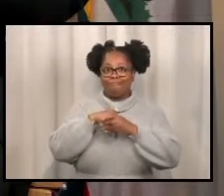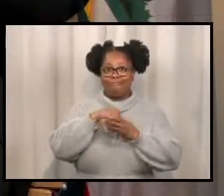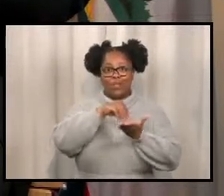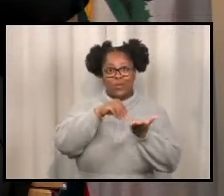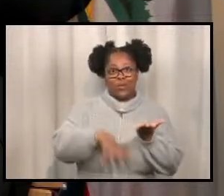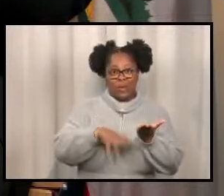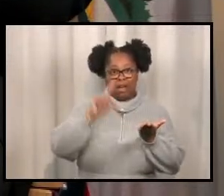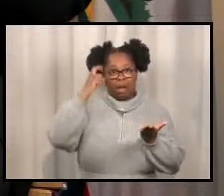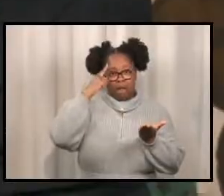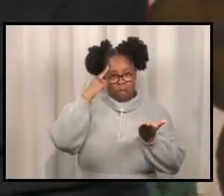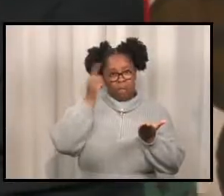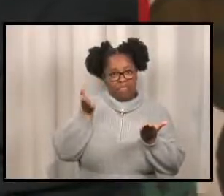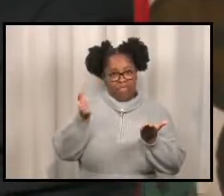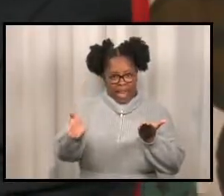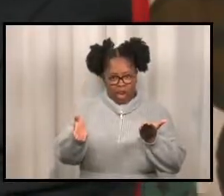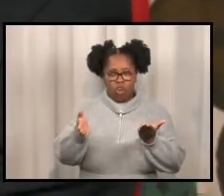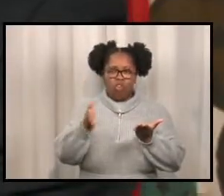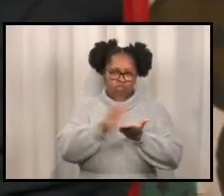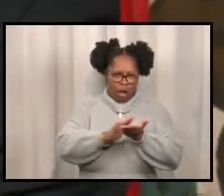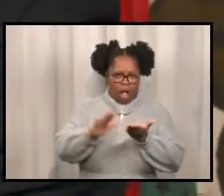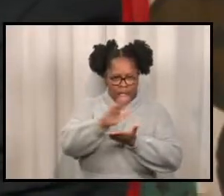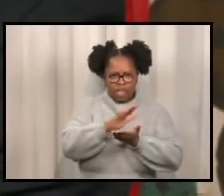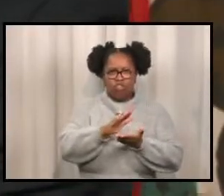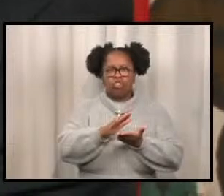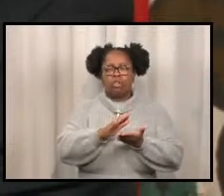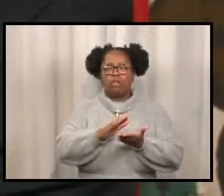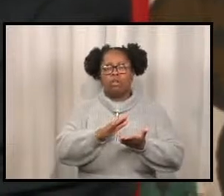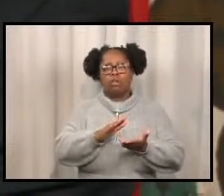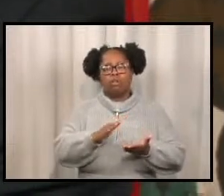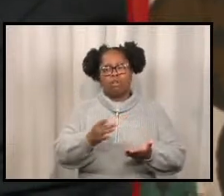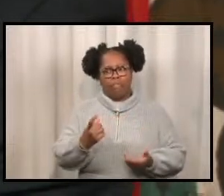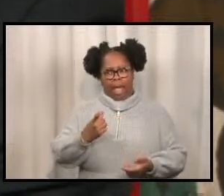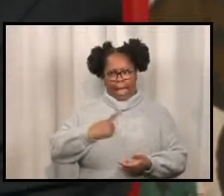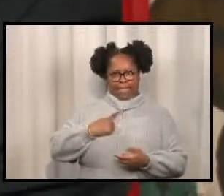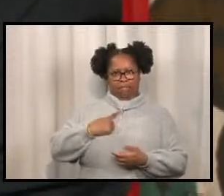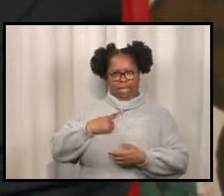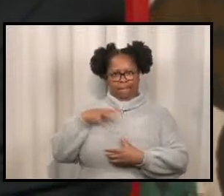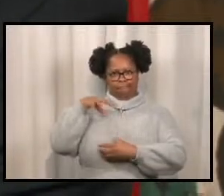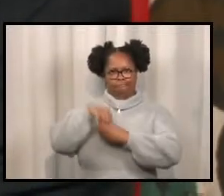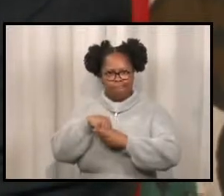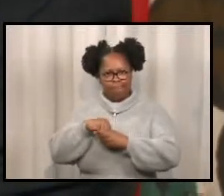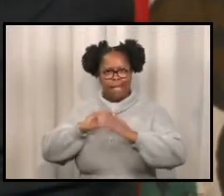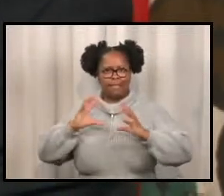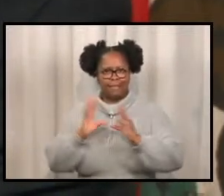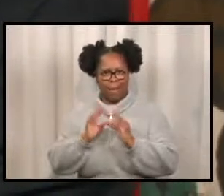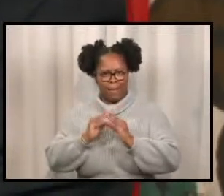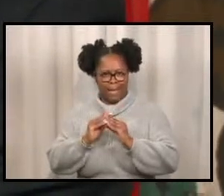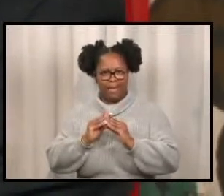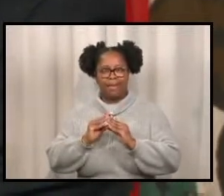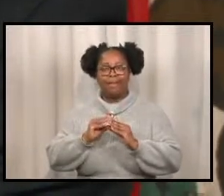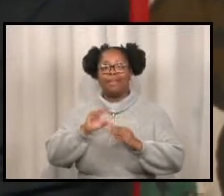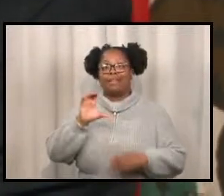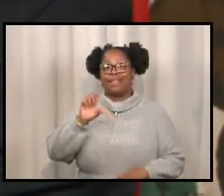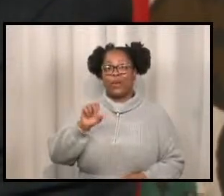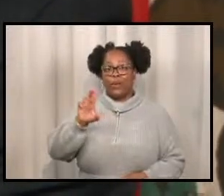and basically I was invited to participate in a summit at Cal State Monterey